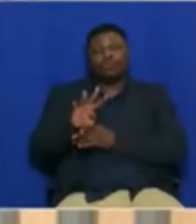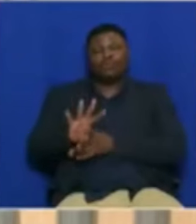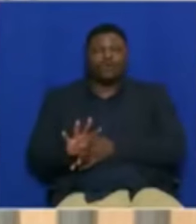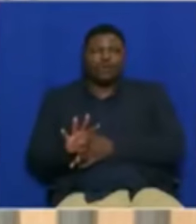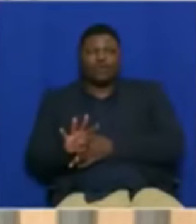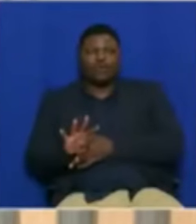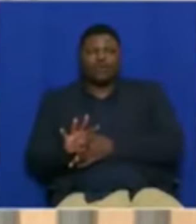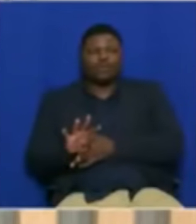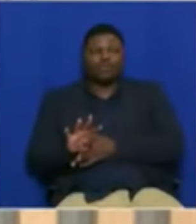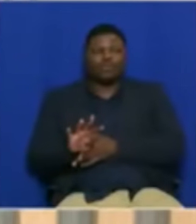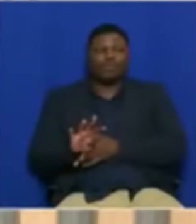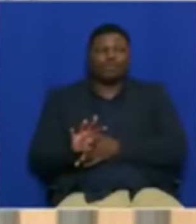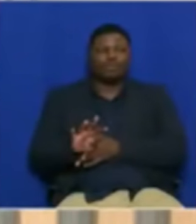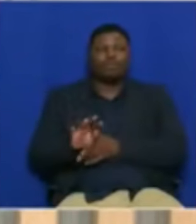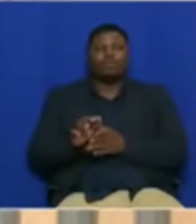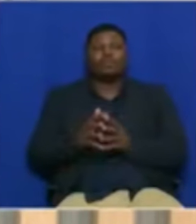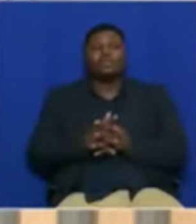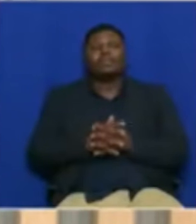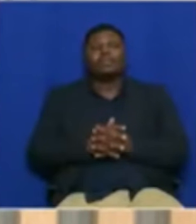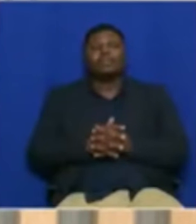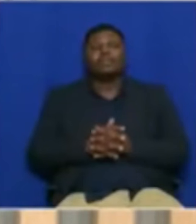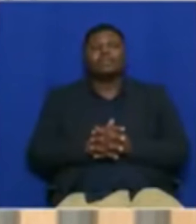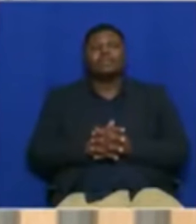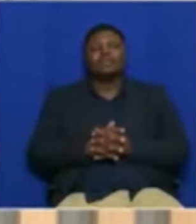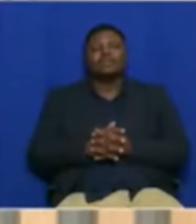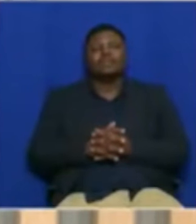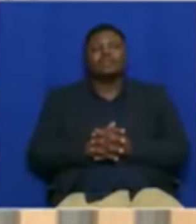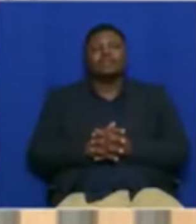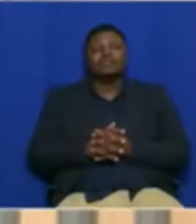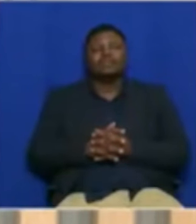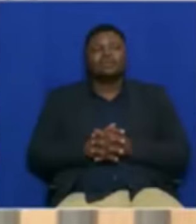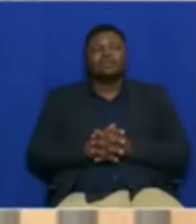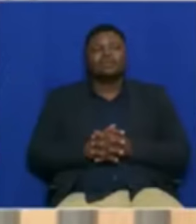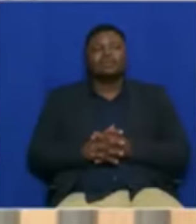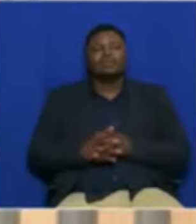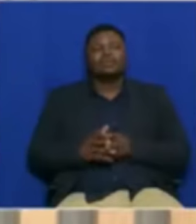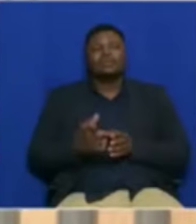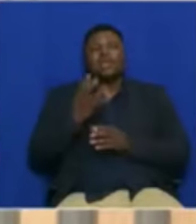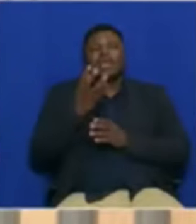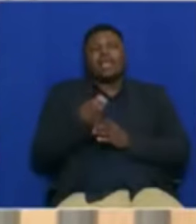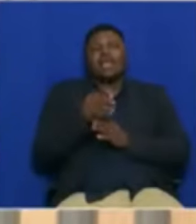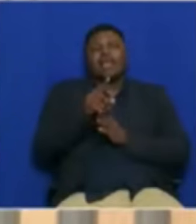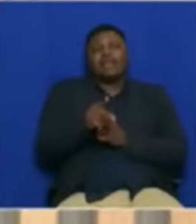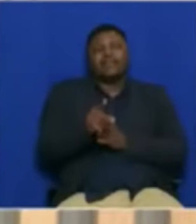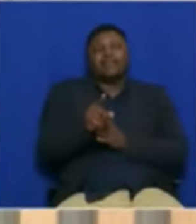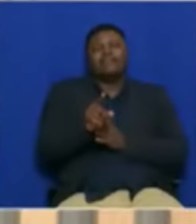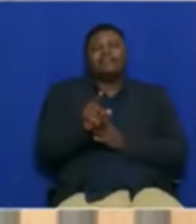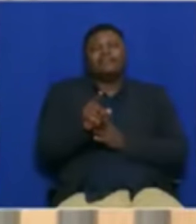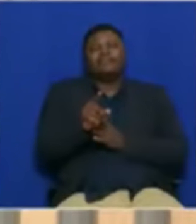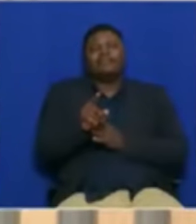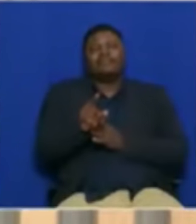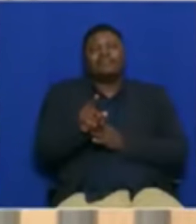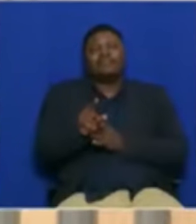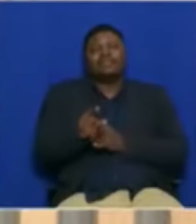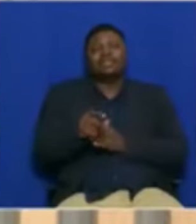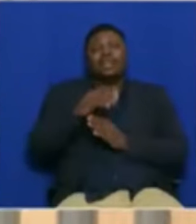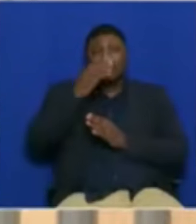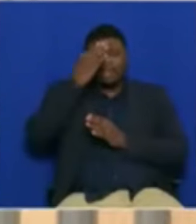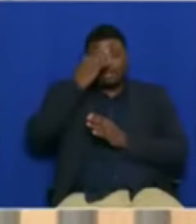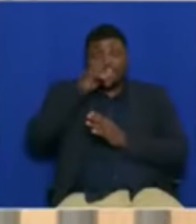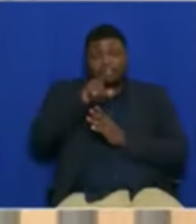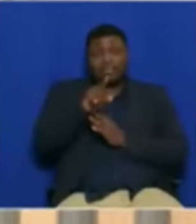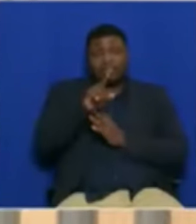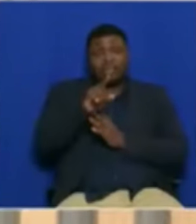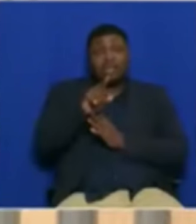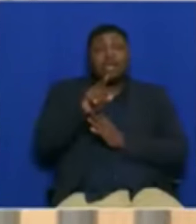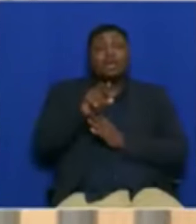you have a chapter there headed the appointment of accused 7. We know accused 7 is Mrs. Mukwele, as section